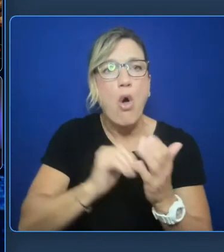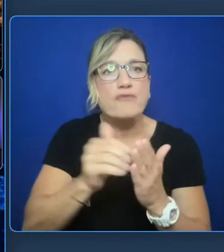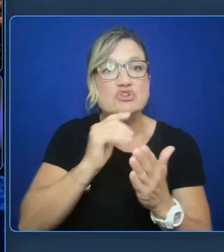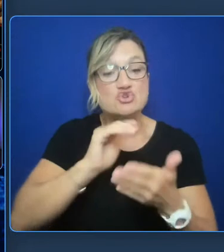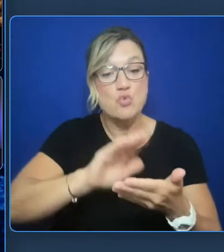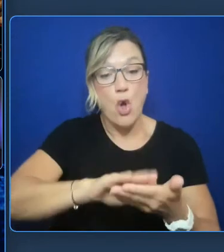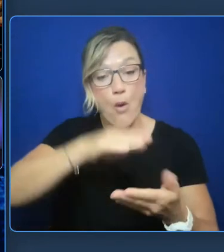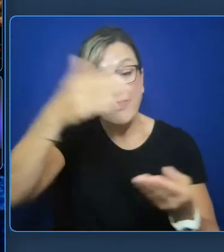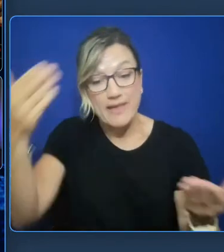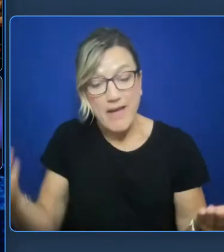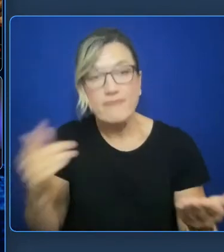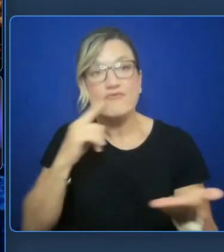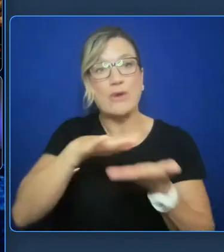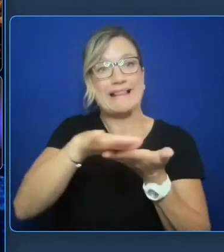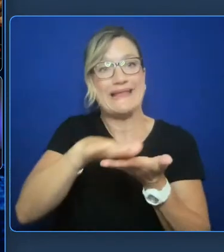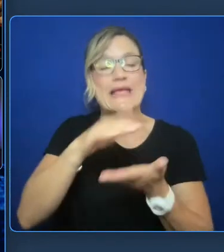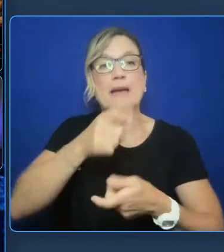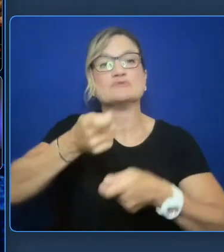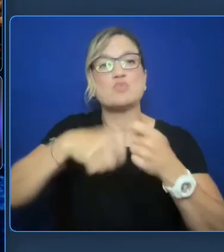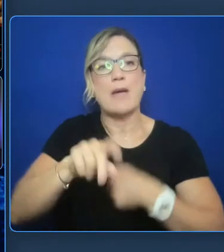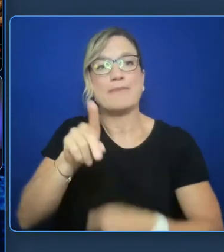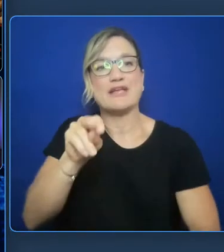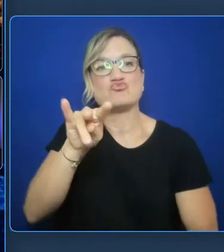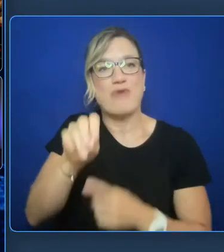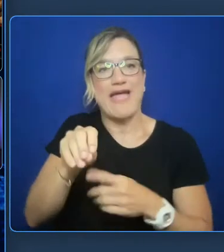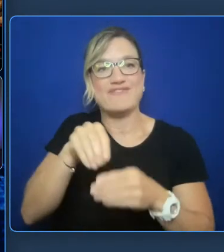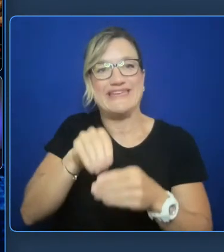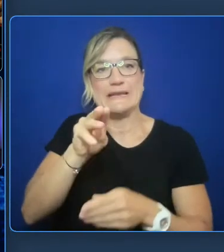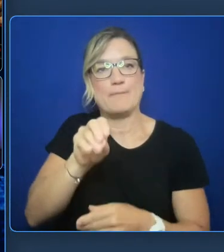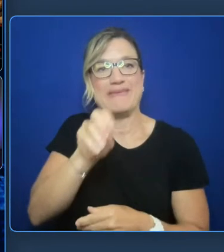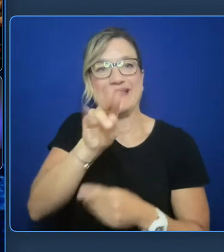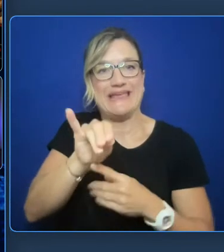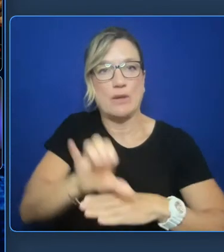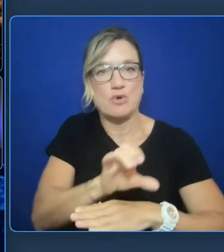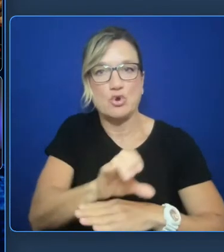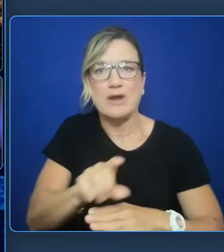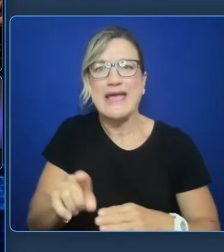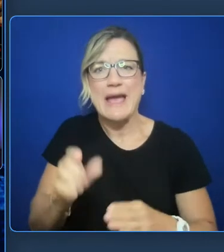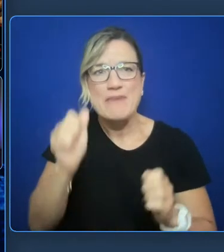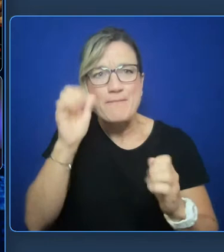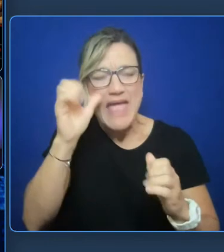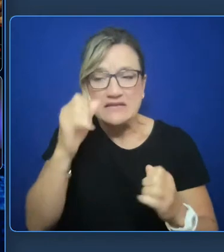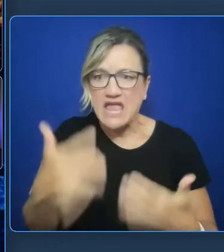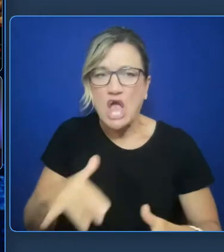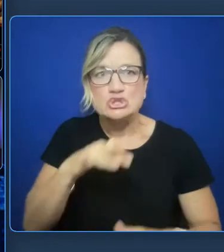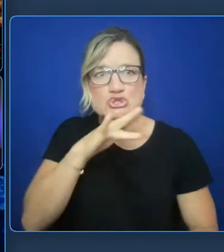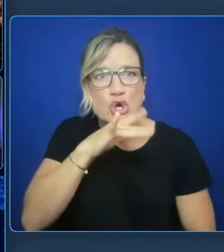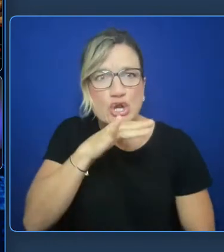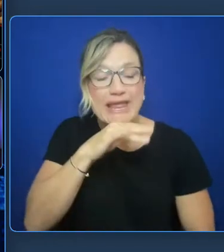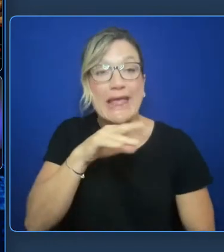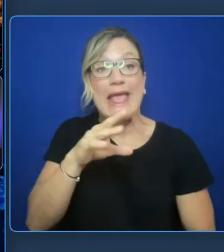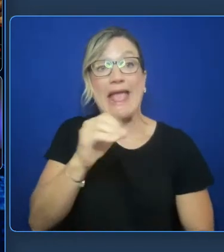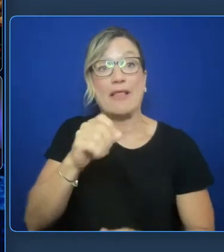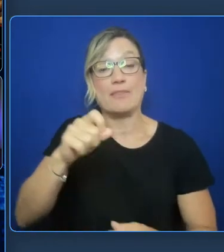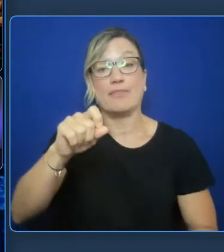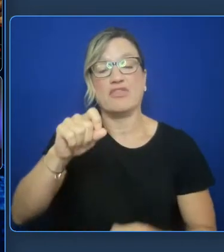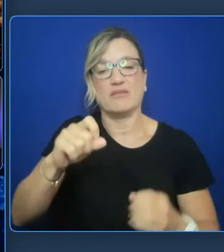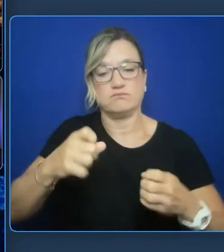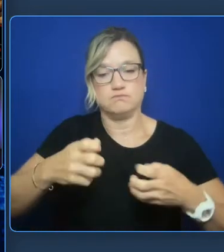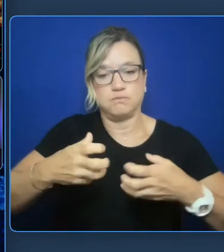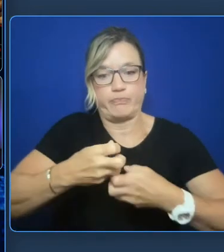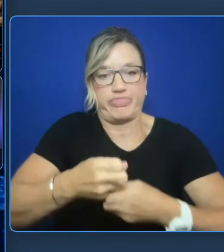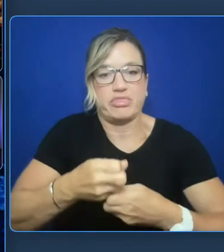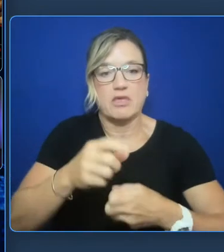them? I'm swapping a drive in a family member's Mini, and I'm always amazed at how dirty they get and the throttling that it causes.